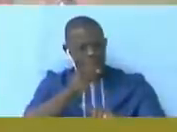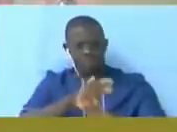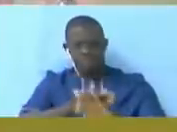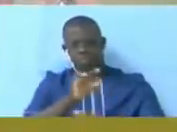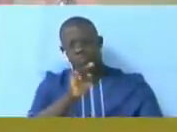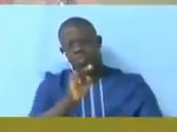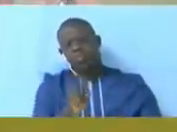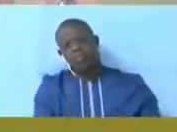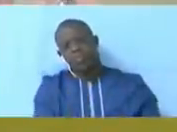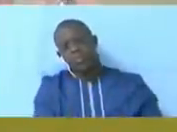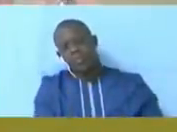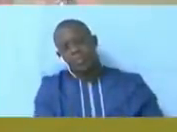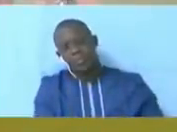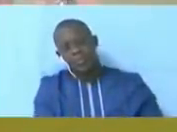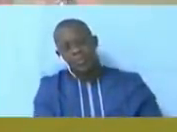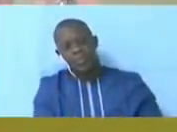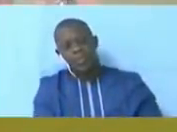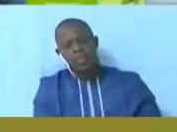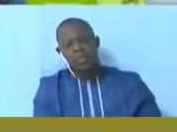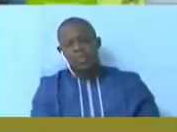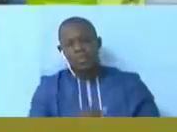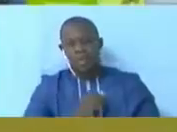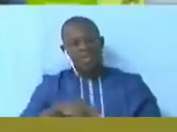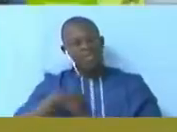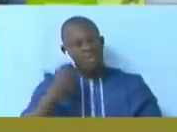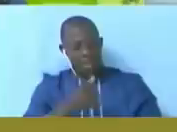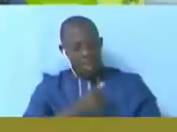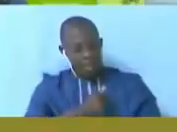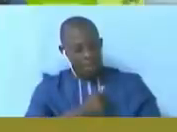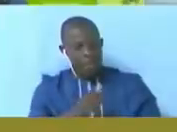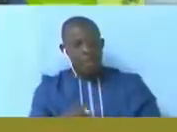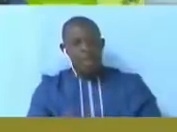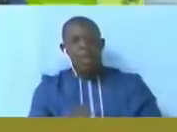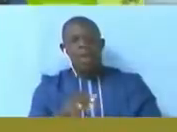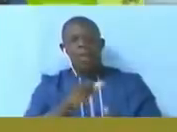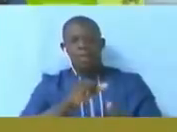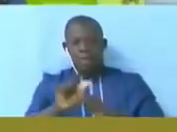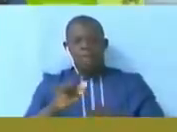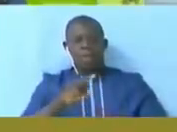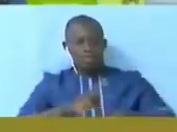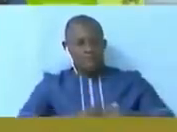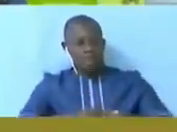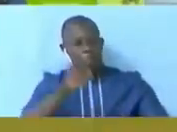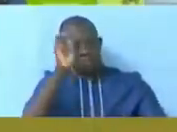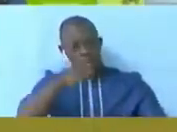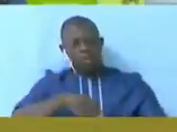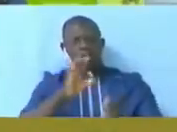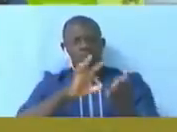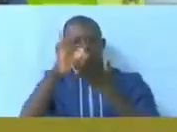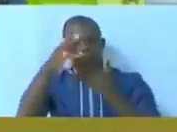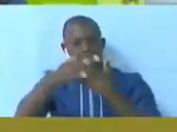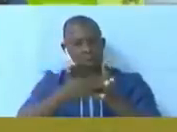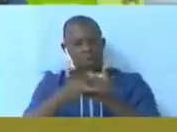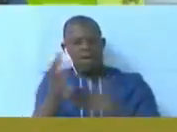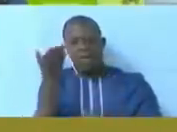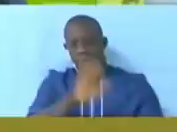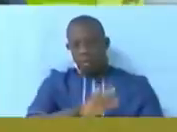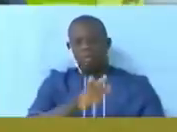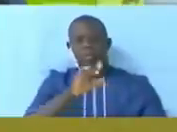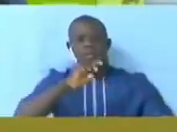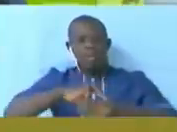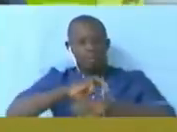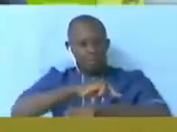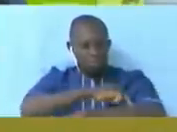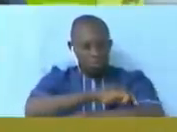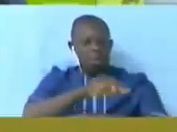ngoti. So he felt threatened that it was time that I should be transferred from Masakongo. Ate kwenye ya deune